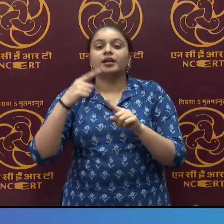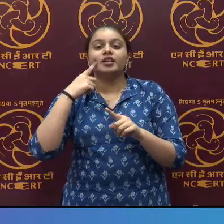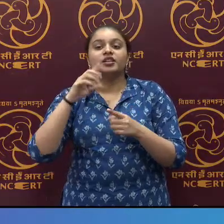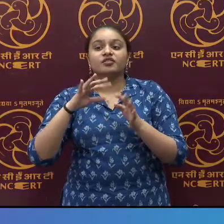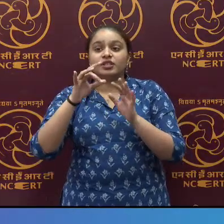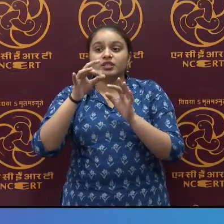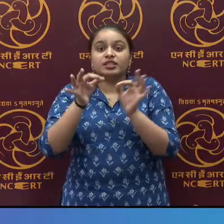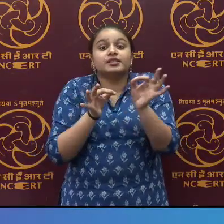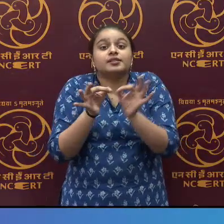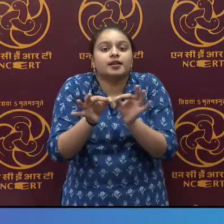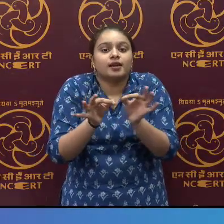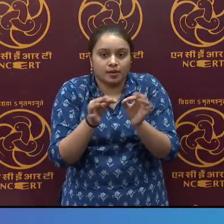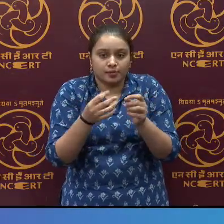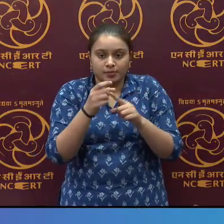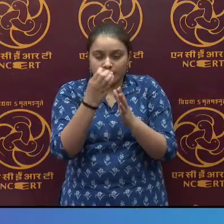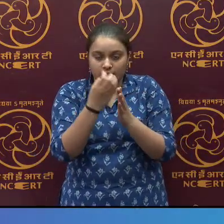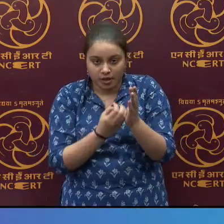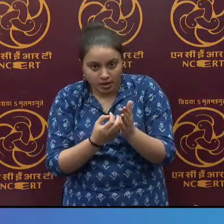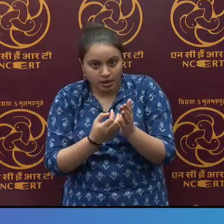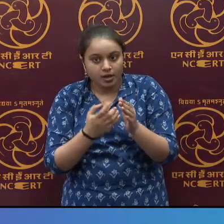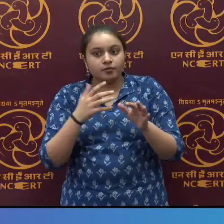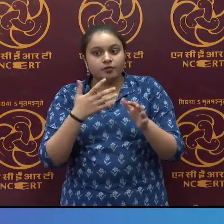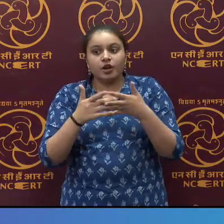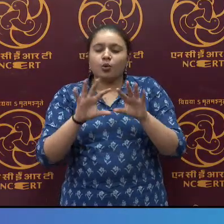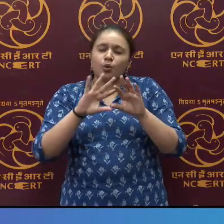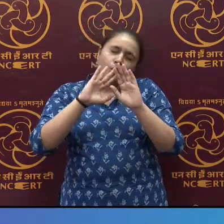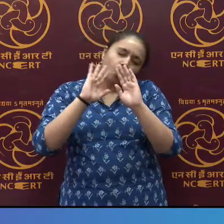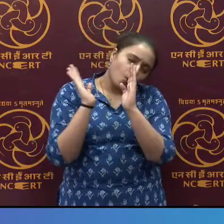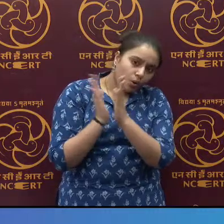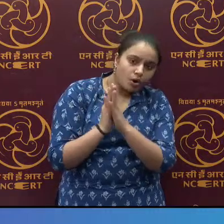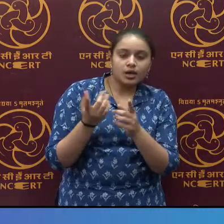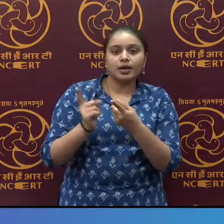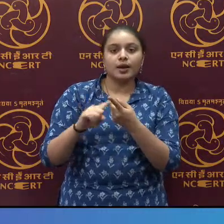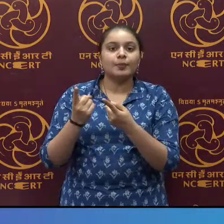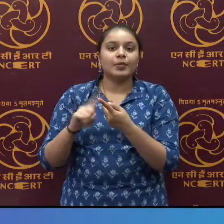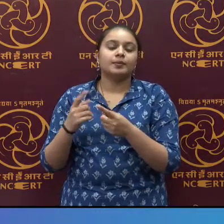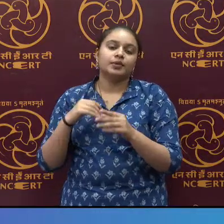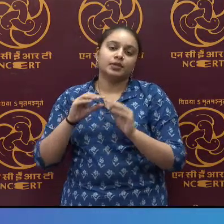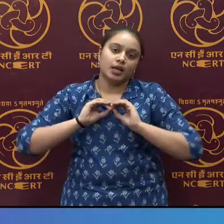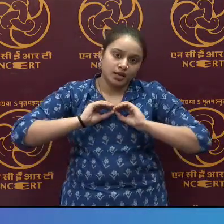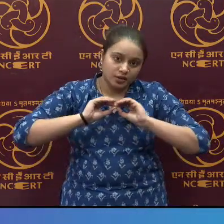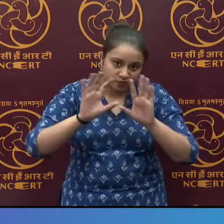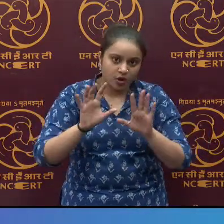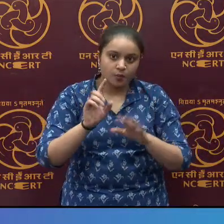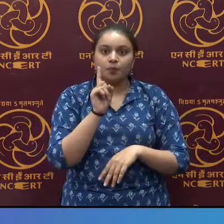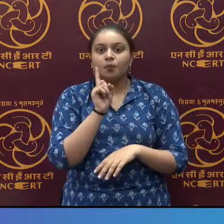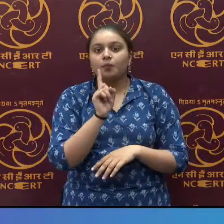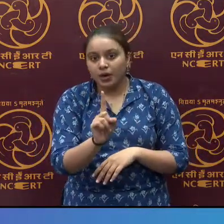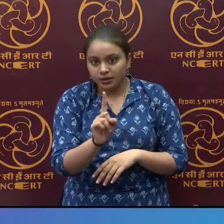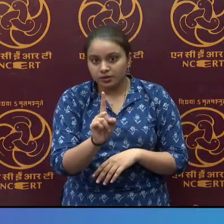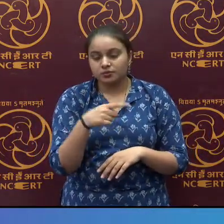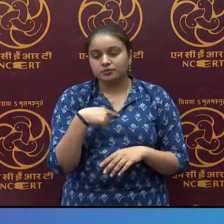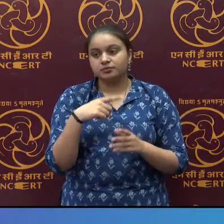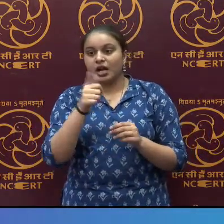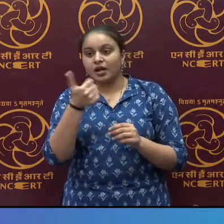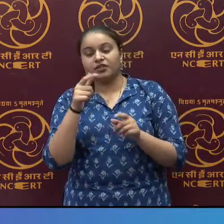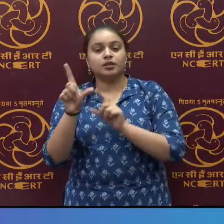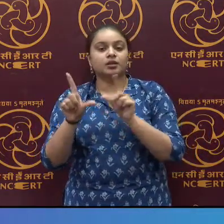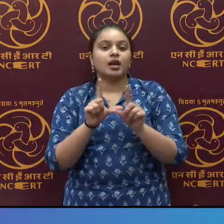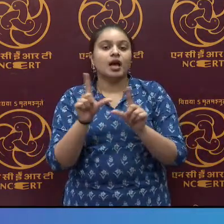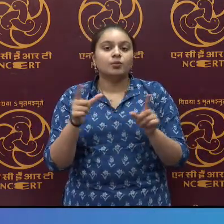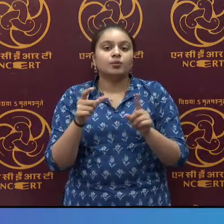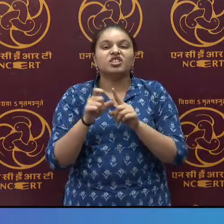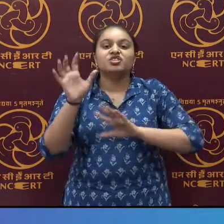describe a event, it will tell you about everything around that event, but without any flowery language. All